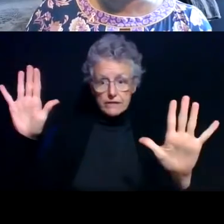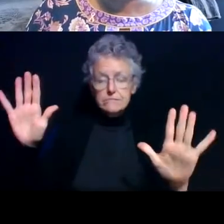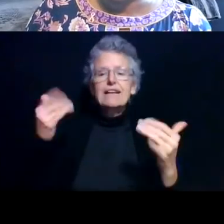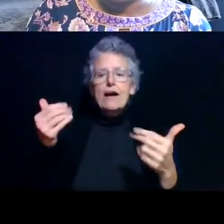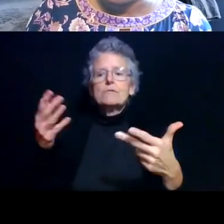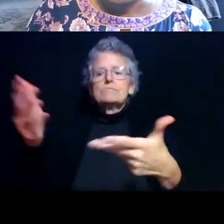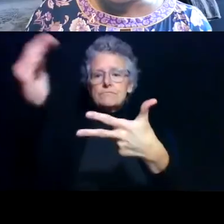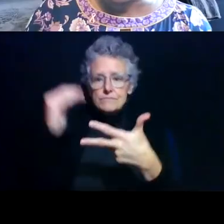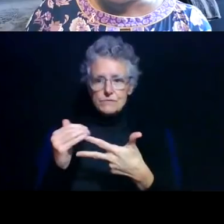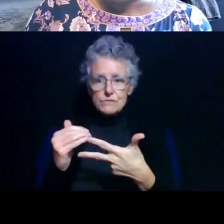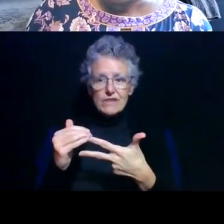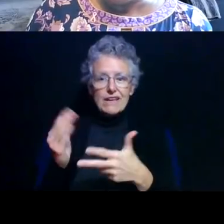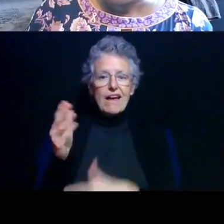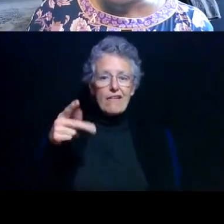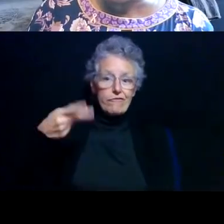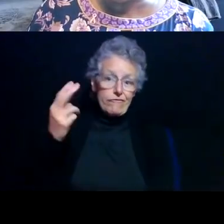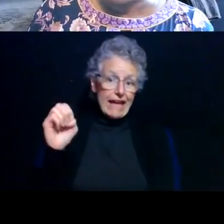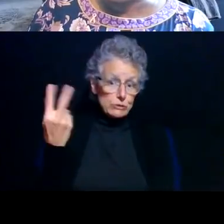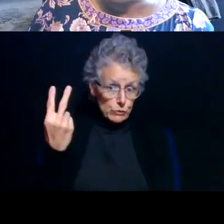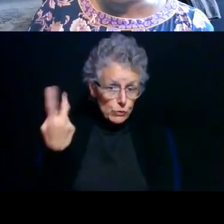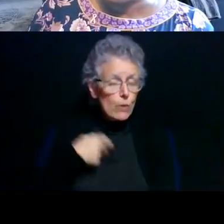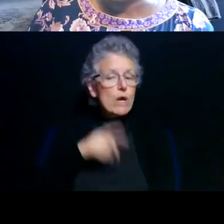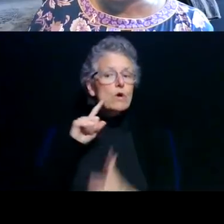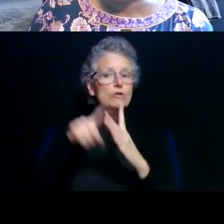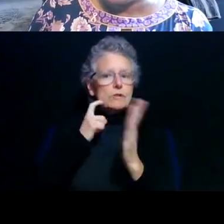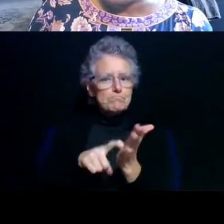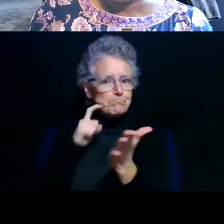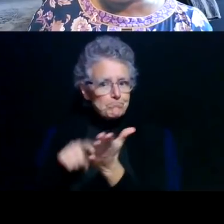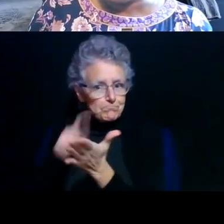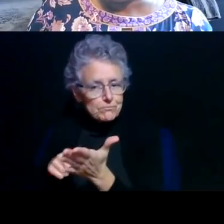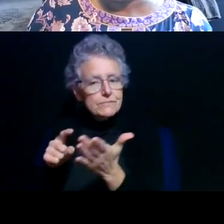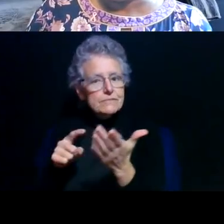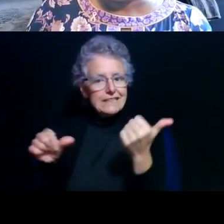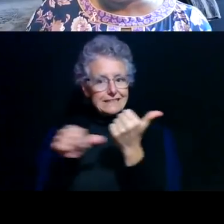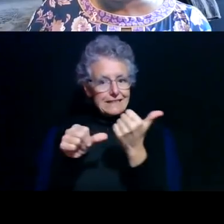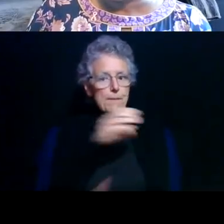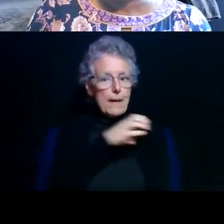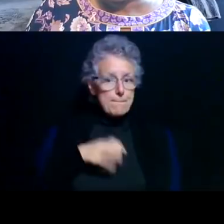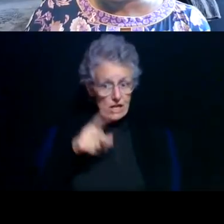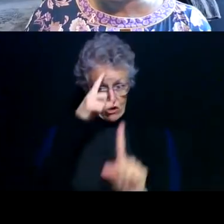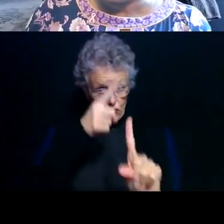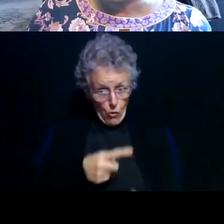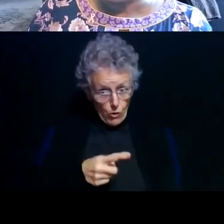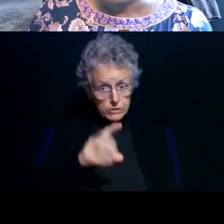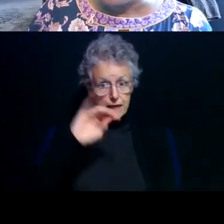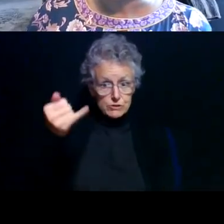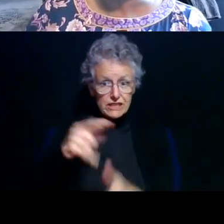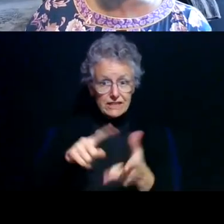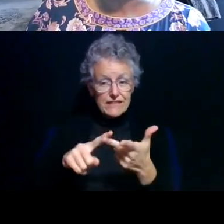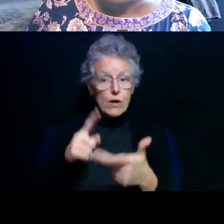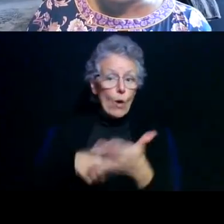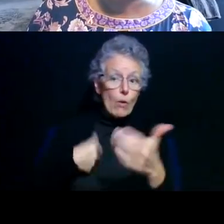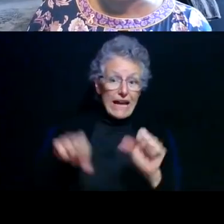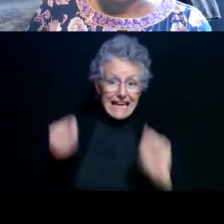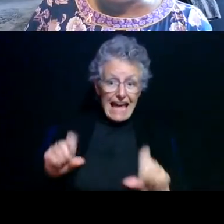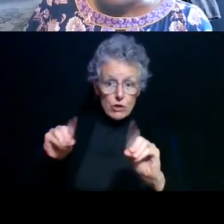in the midst of phase 2. We will begin to identify the subcommittee goals, objectives, and deliverables. That work